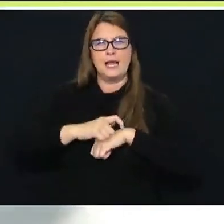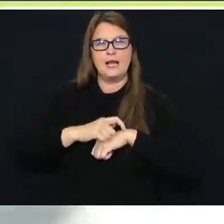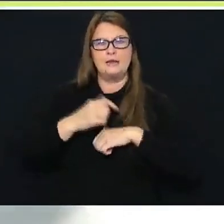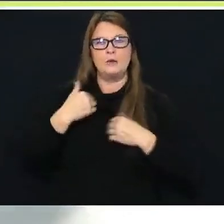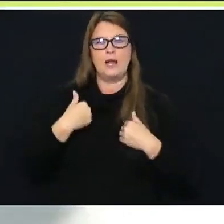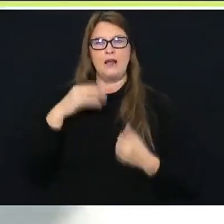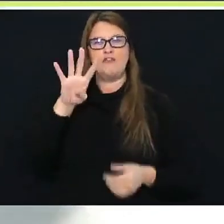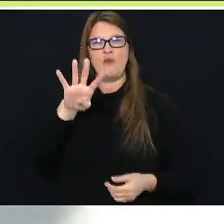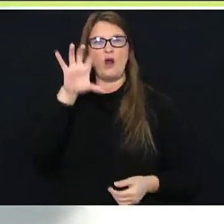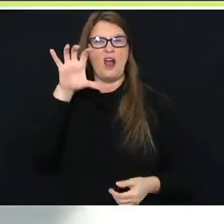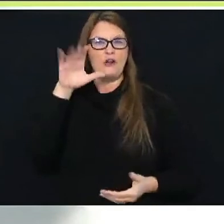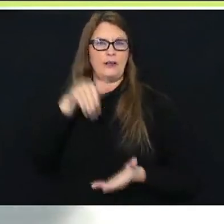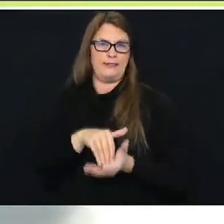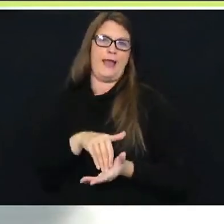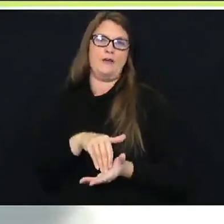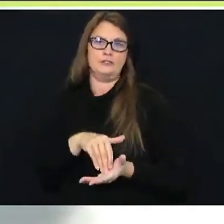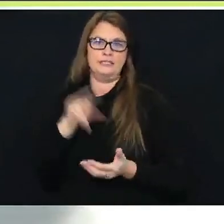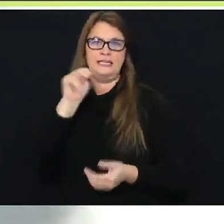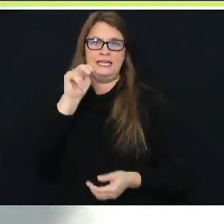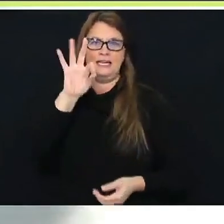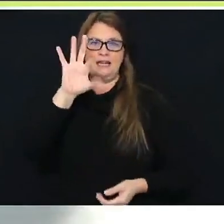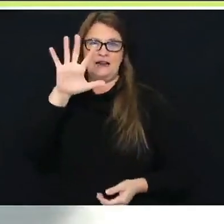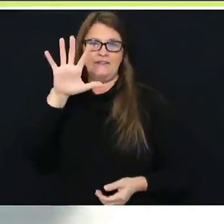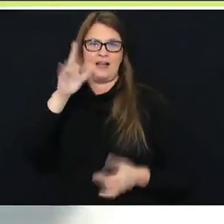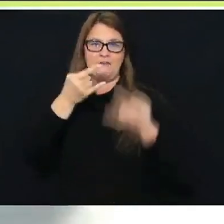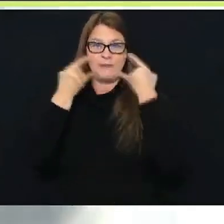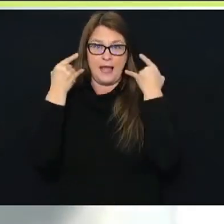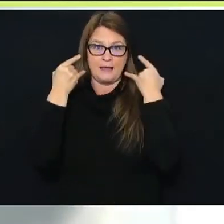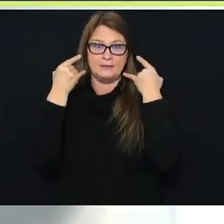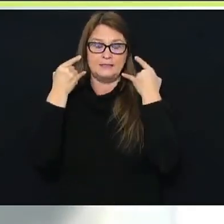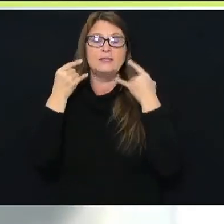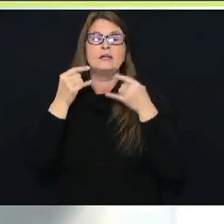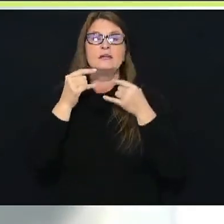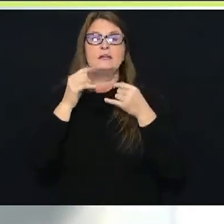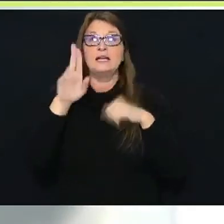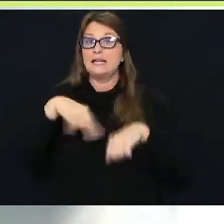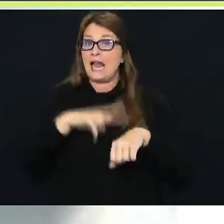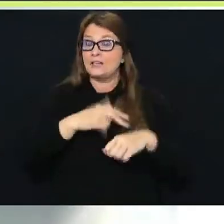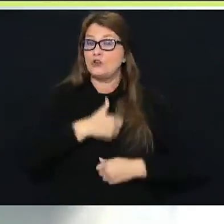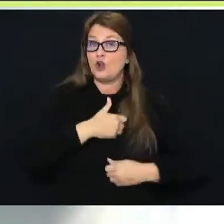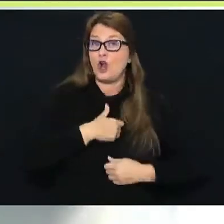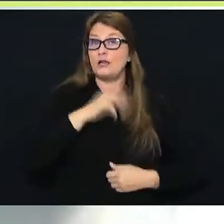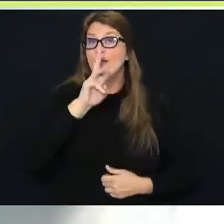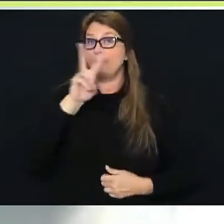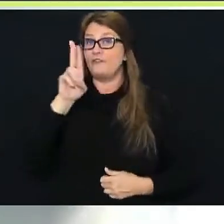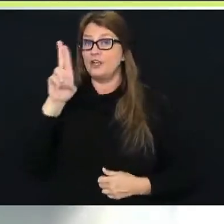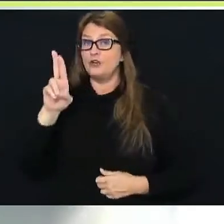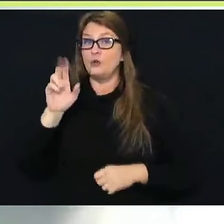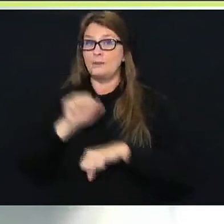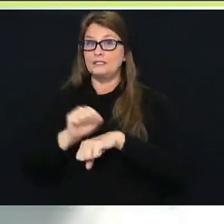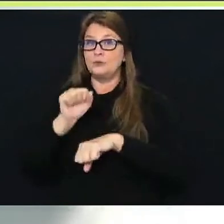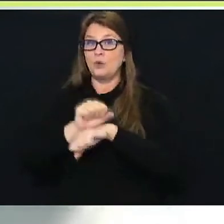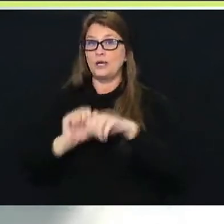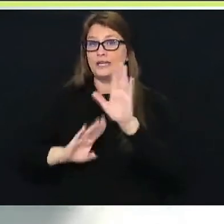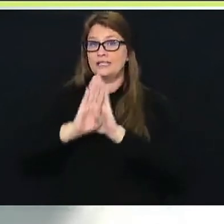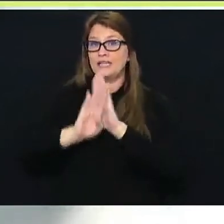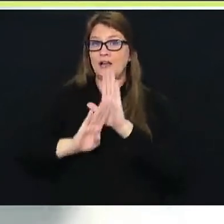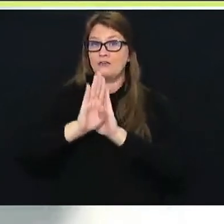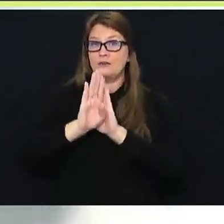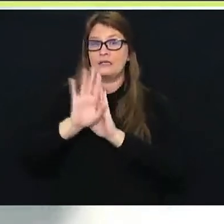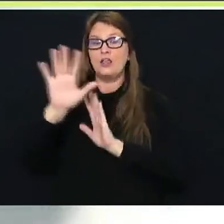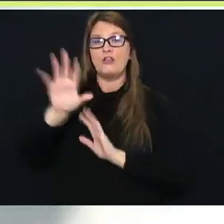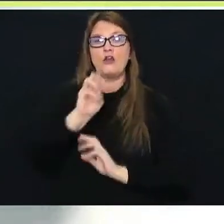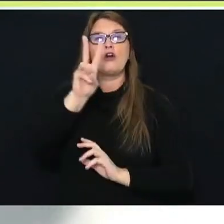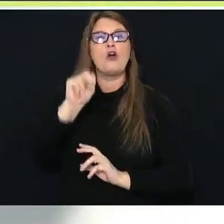over 400,000 N95 masks. And then also the National Guard and WVU has been working on developing their own masks, the